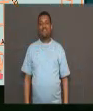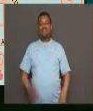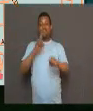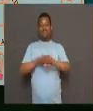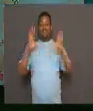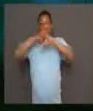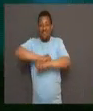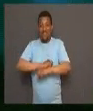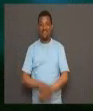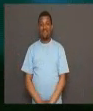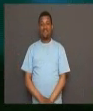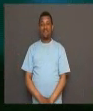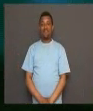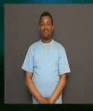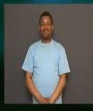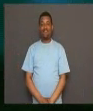Time's up.